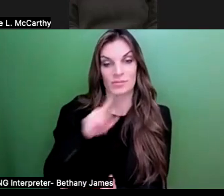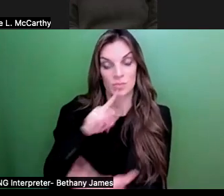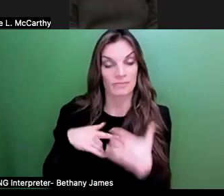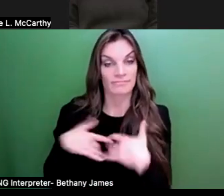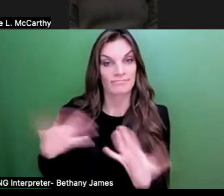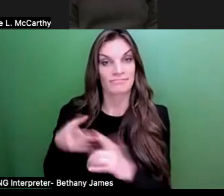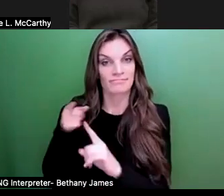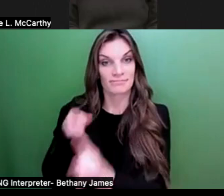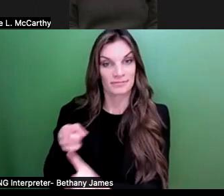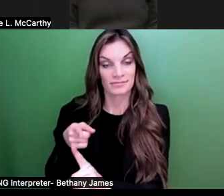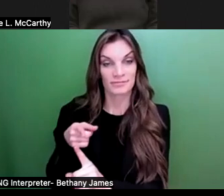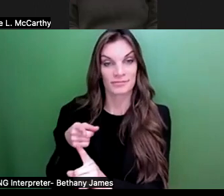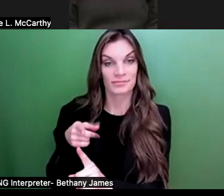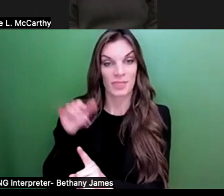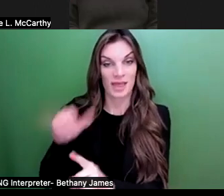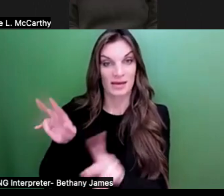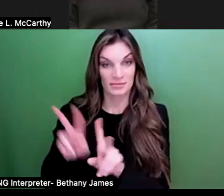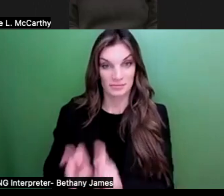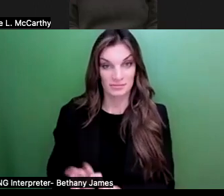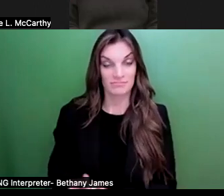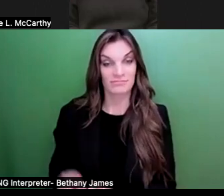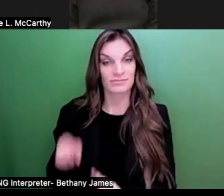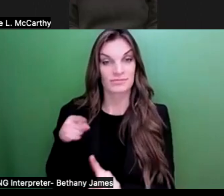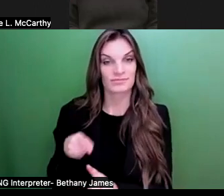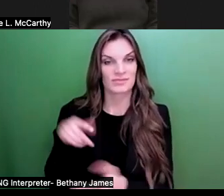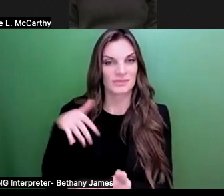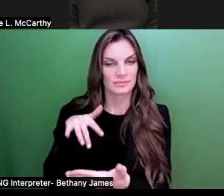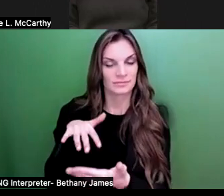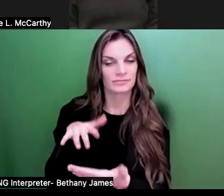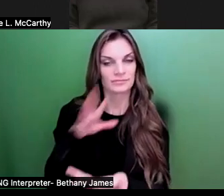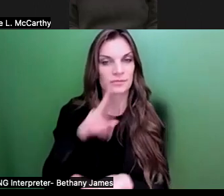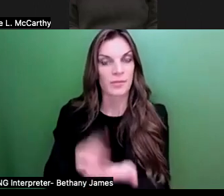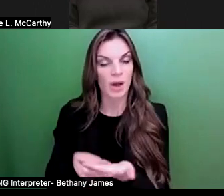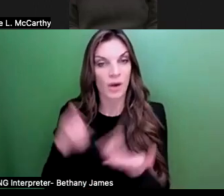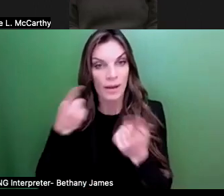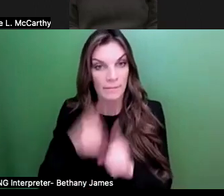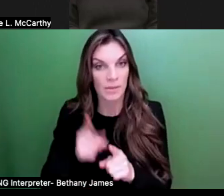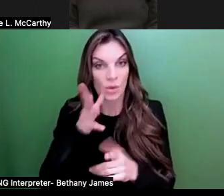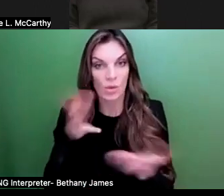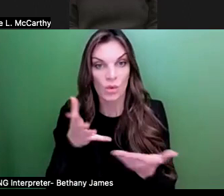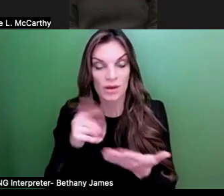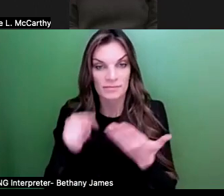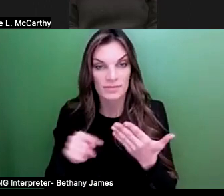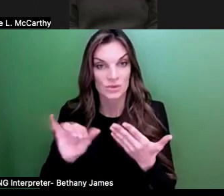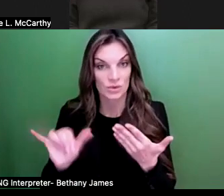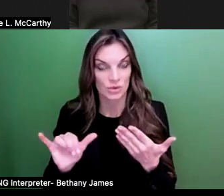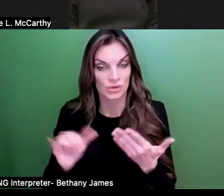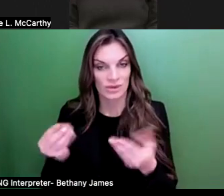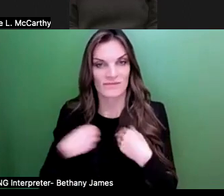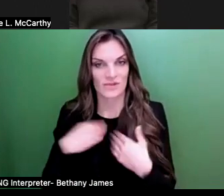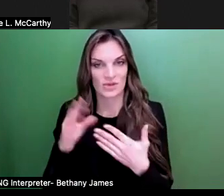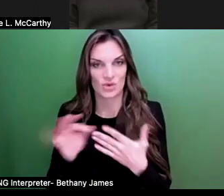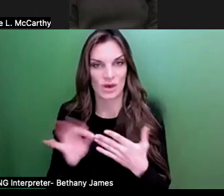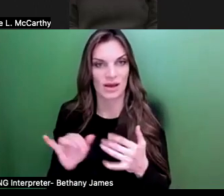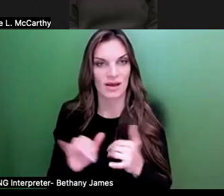in this climate action study, they not only talked about what will happen, but they gave us these wonderful choices of how to do these walkways through what